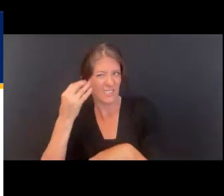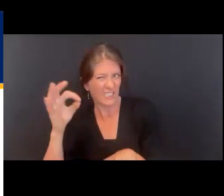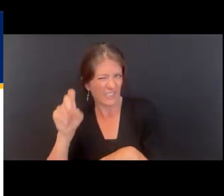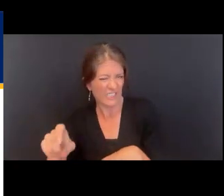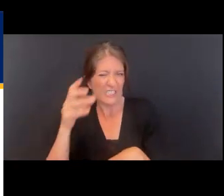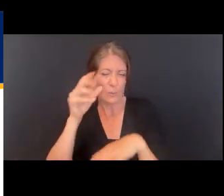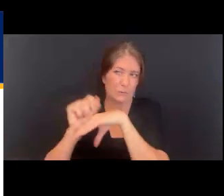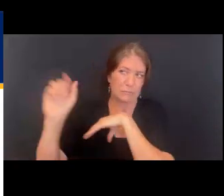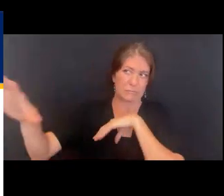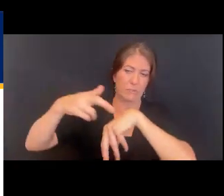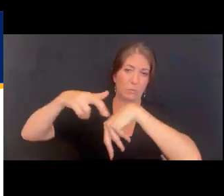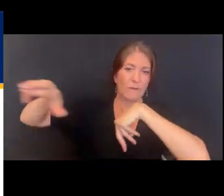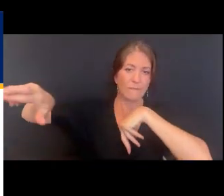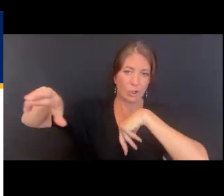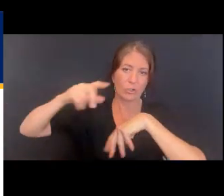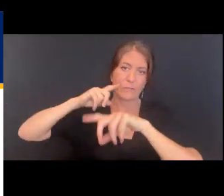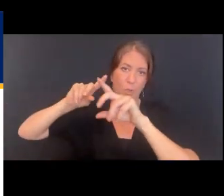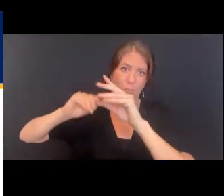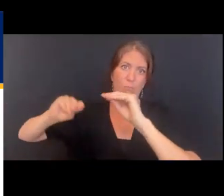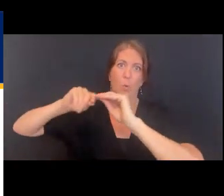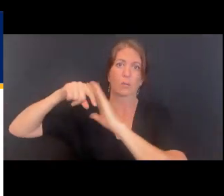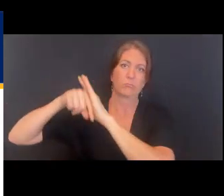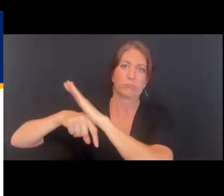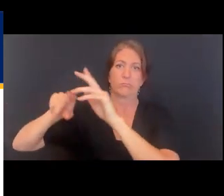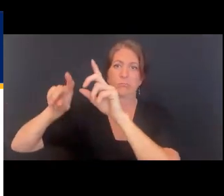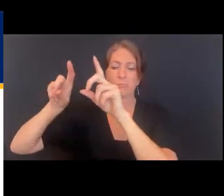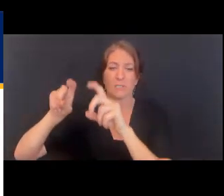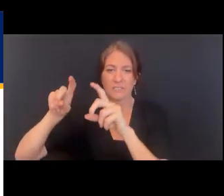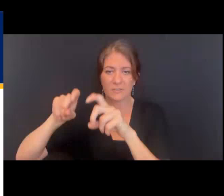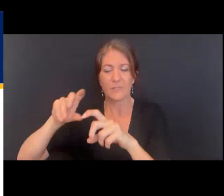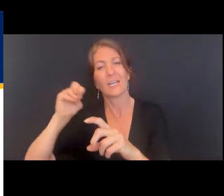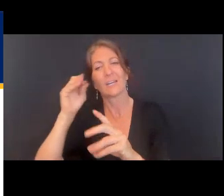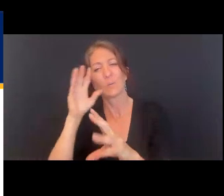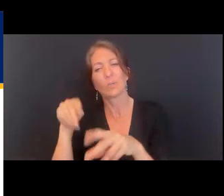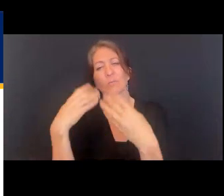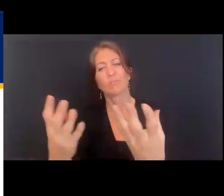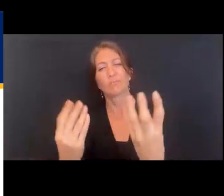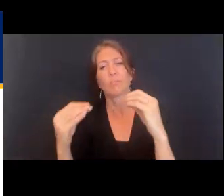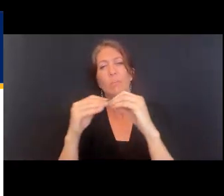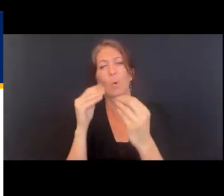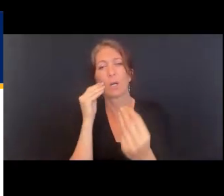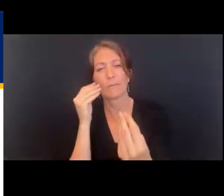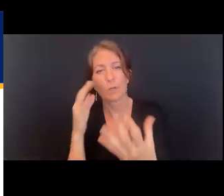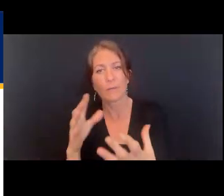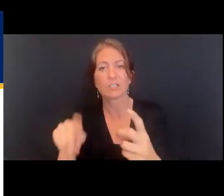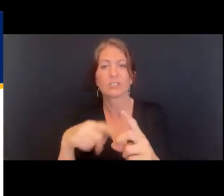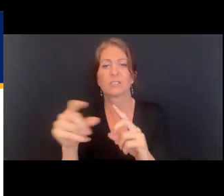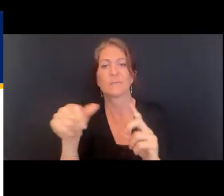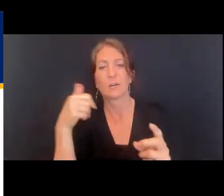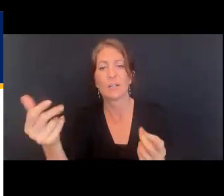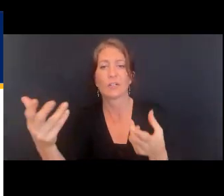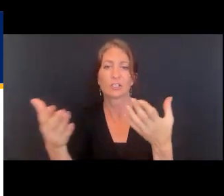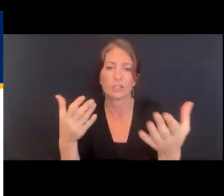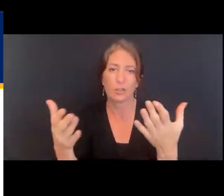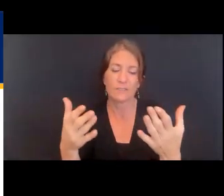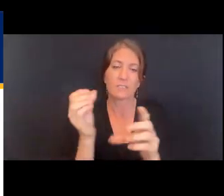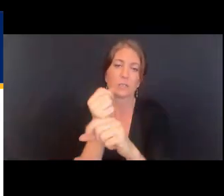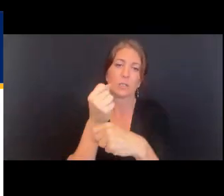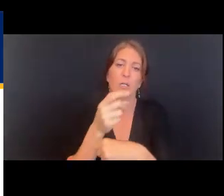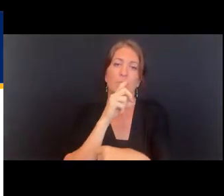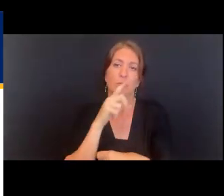an assessment. We will also provide more information on other services to make sure that the person is cared